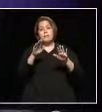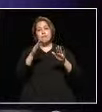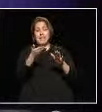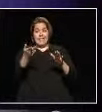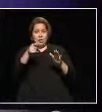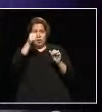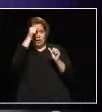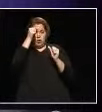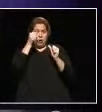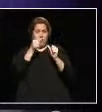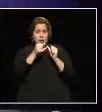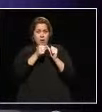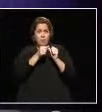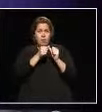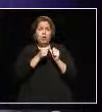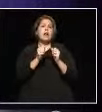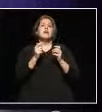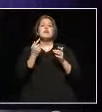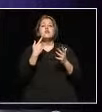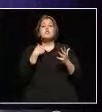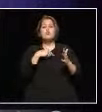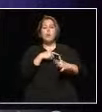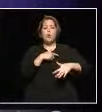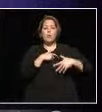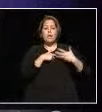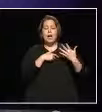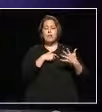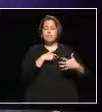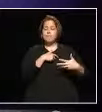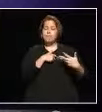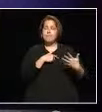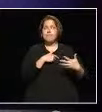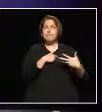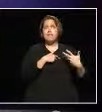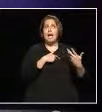is that we drill down on these